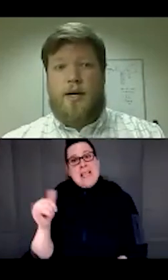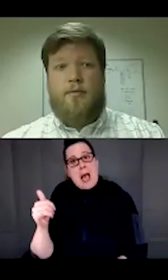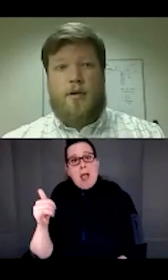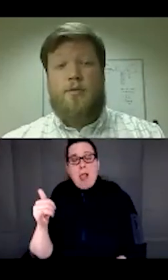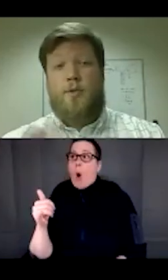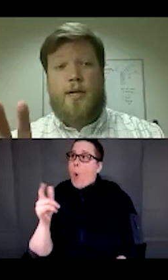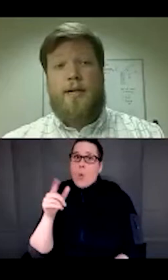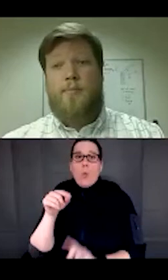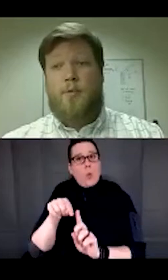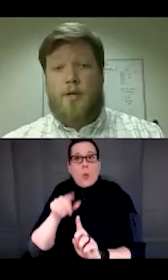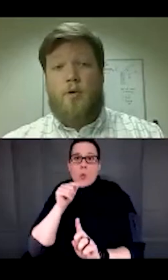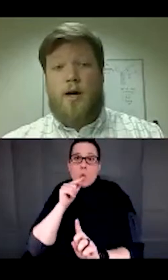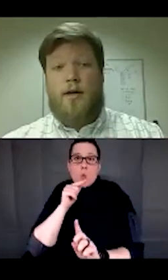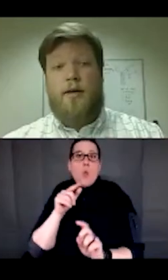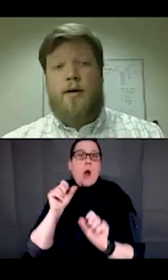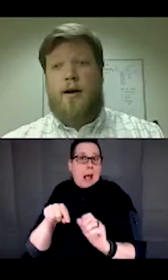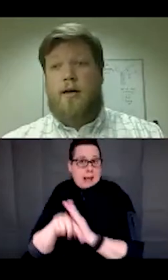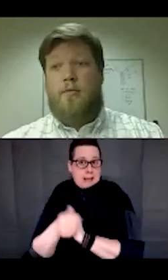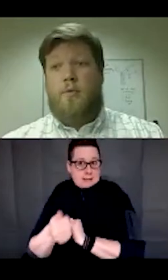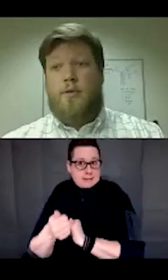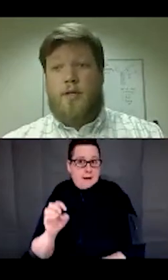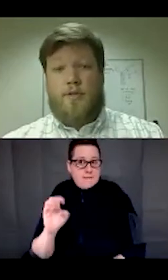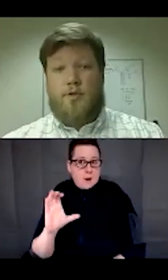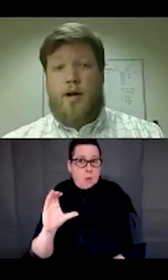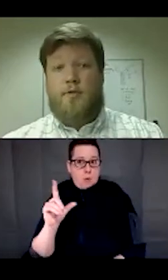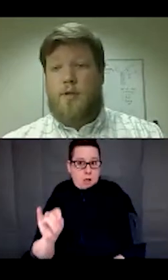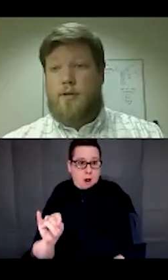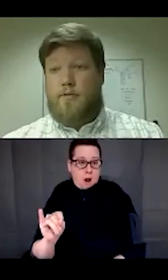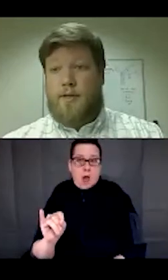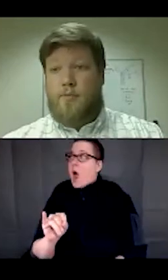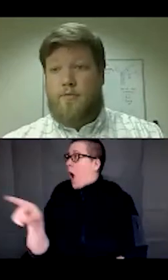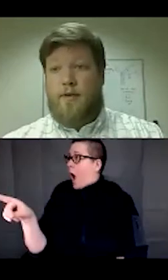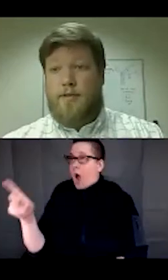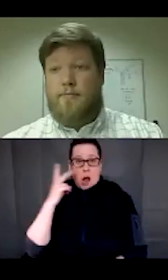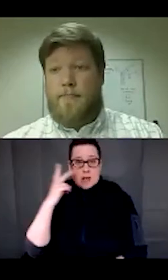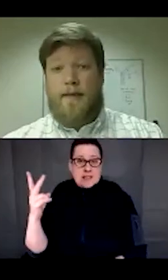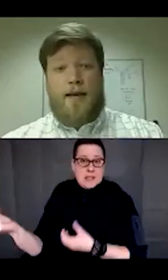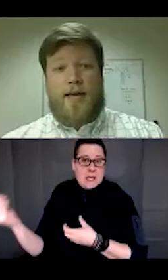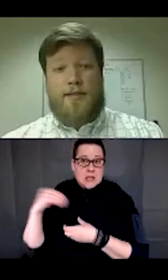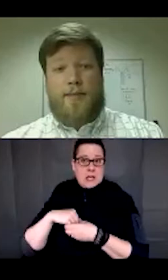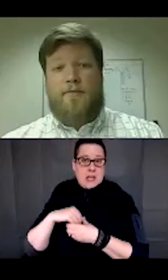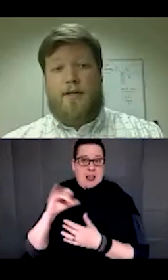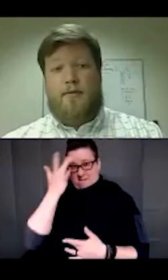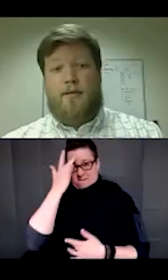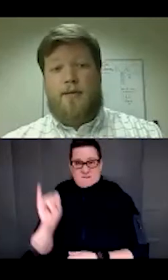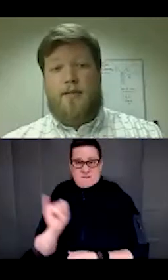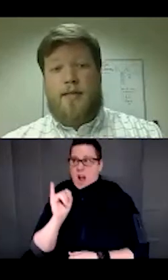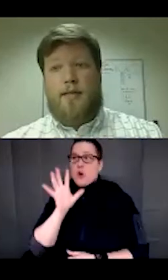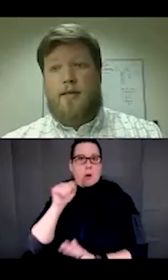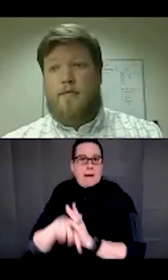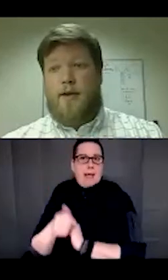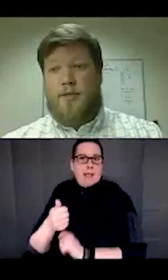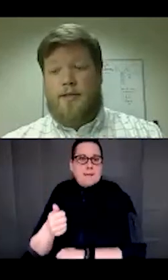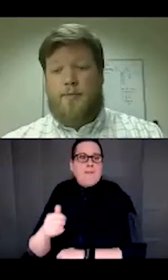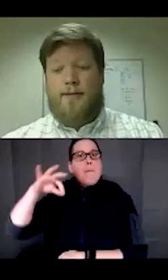suicide, or suicide-capable E. coli, will self-destruct when they're infected with the virus. And that has a benefit. It means that